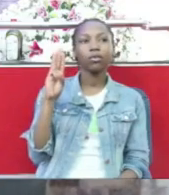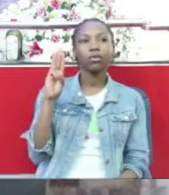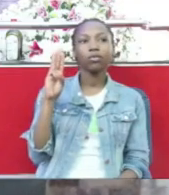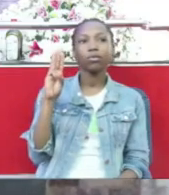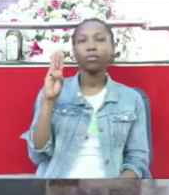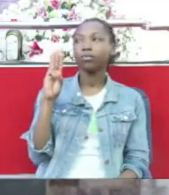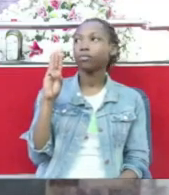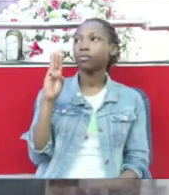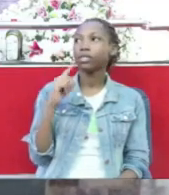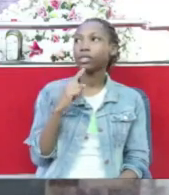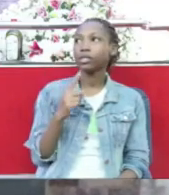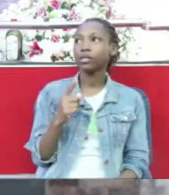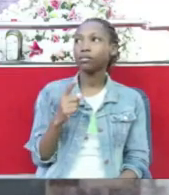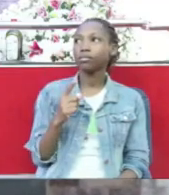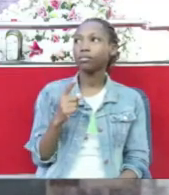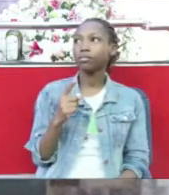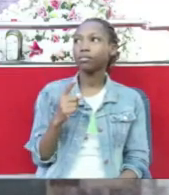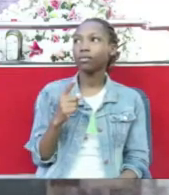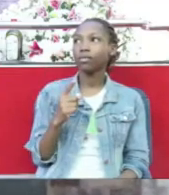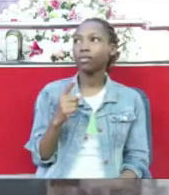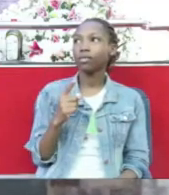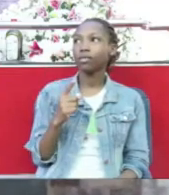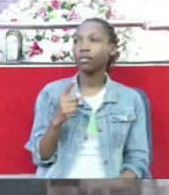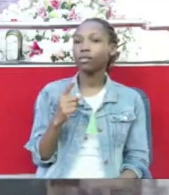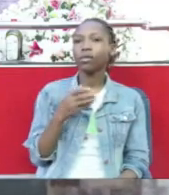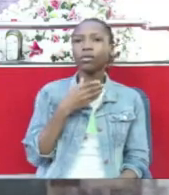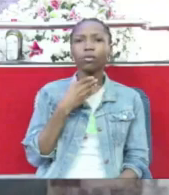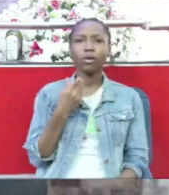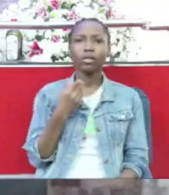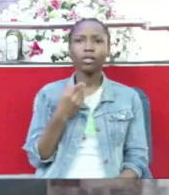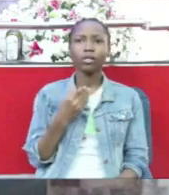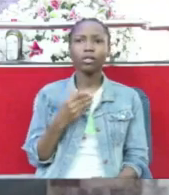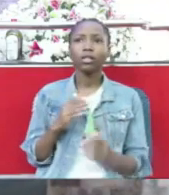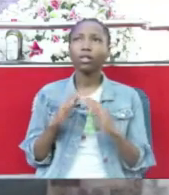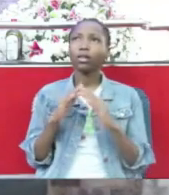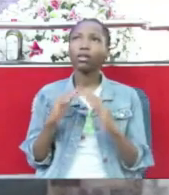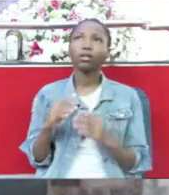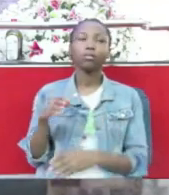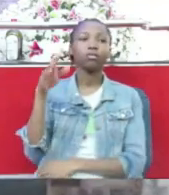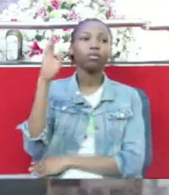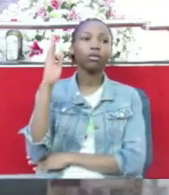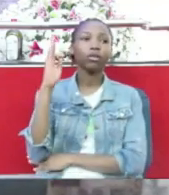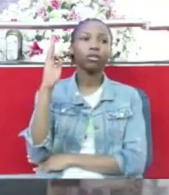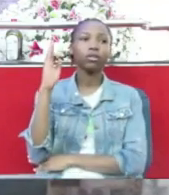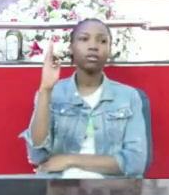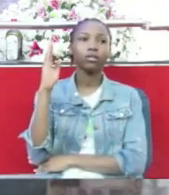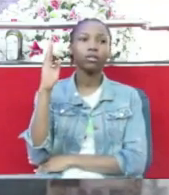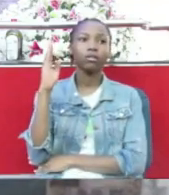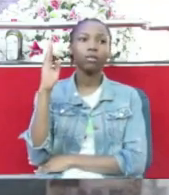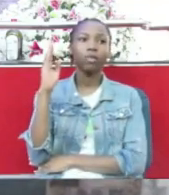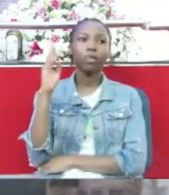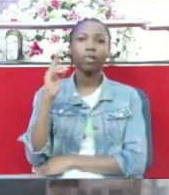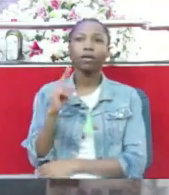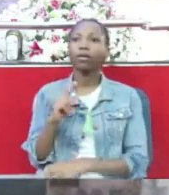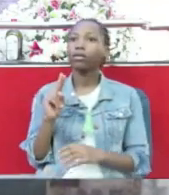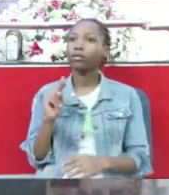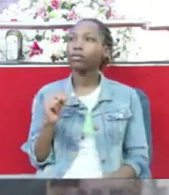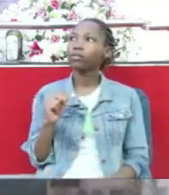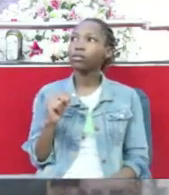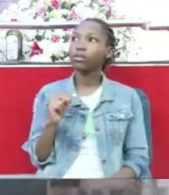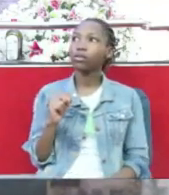not money. Seek first, not position. Seek first, not following on the social media. Seek